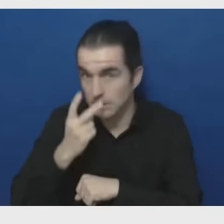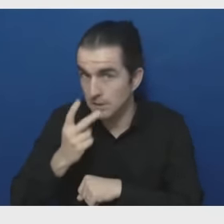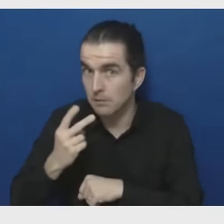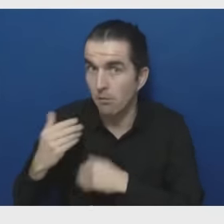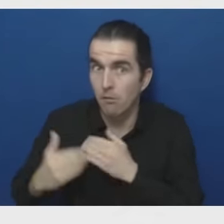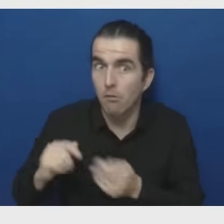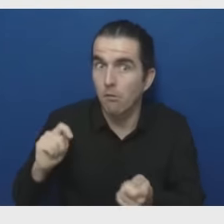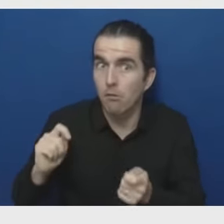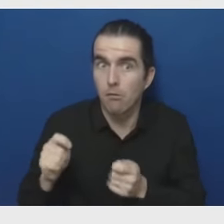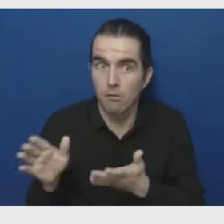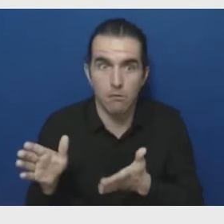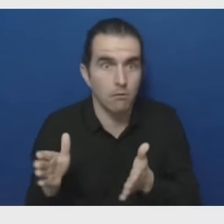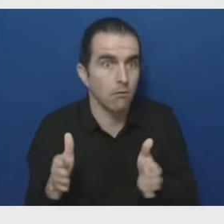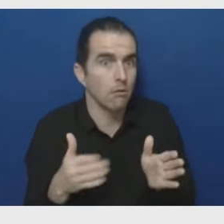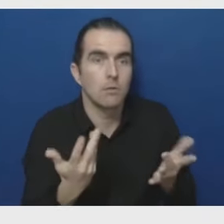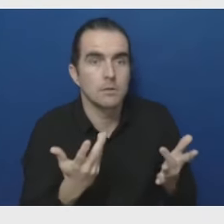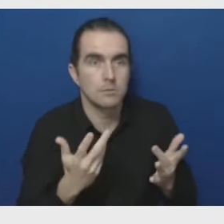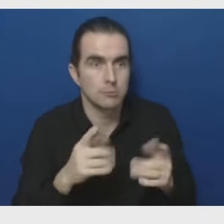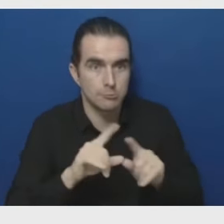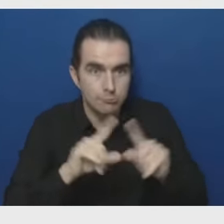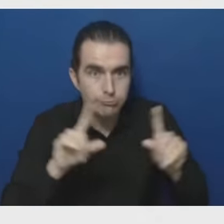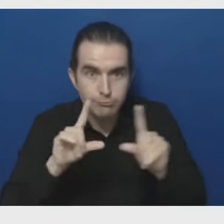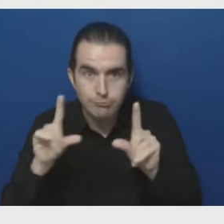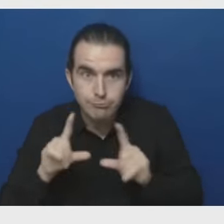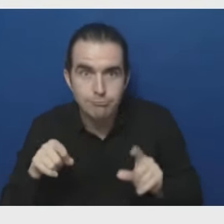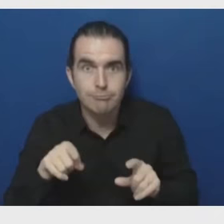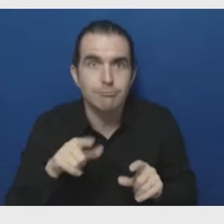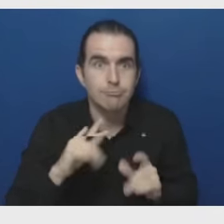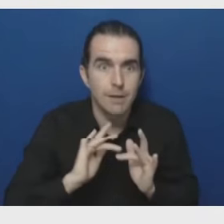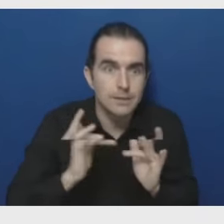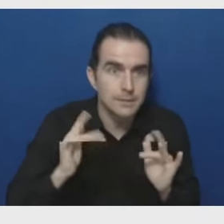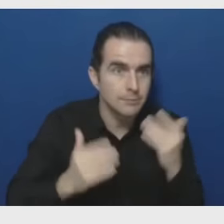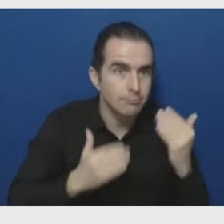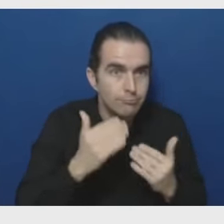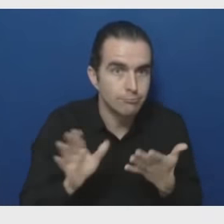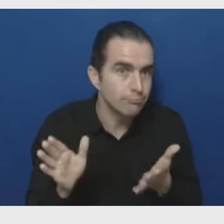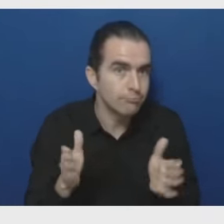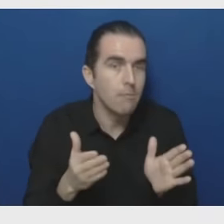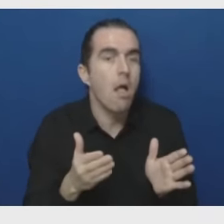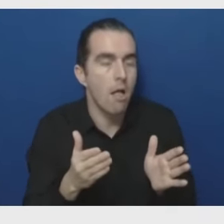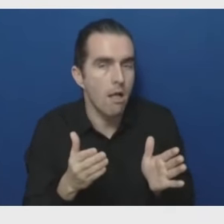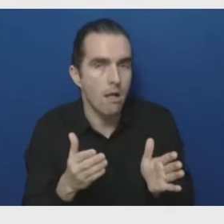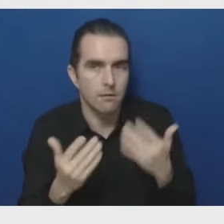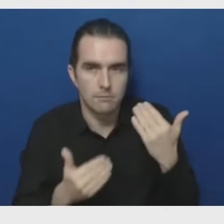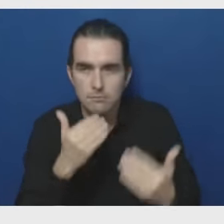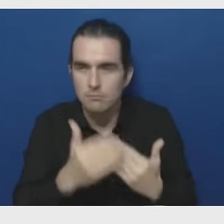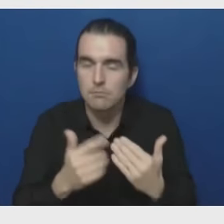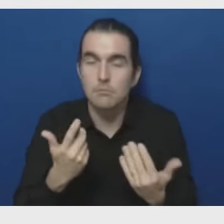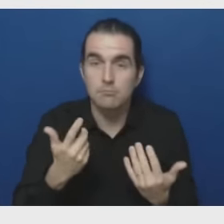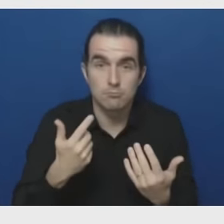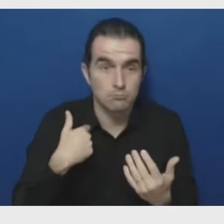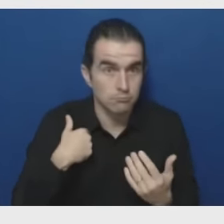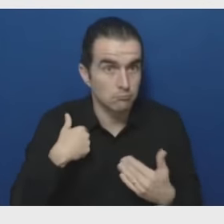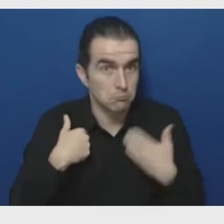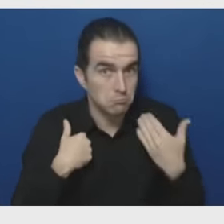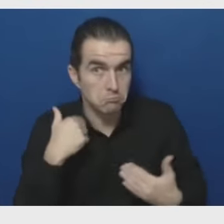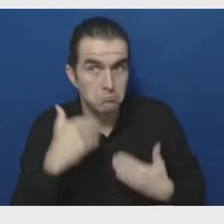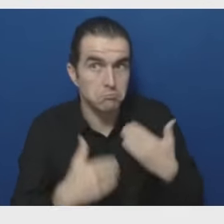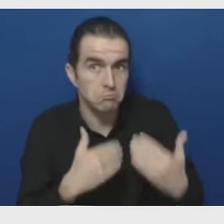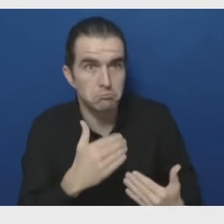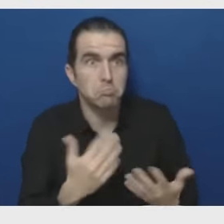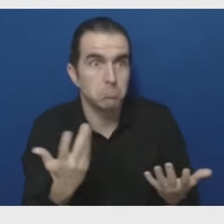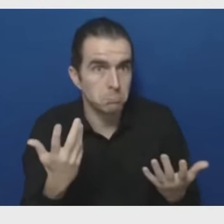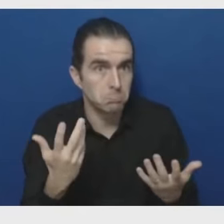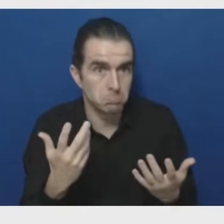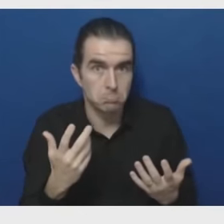of initiatives. And as I see lately, digital nomads are the new informal, because they are everywhere and